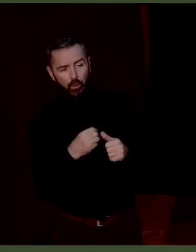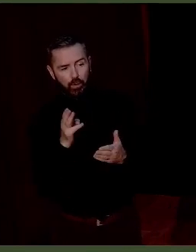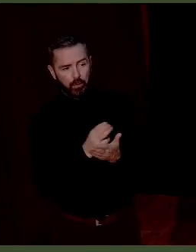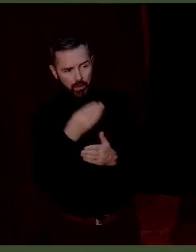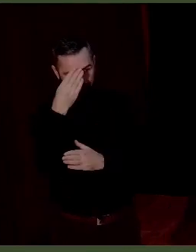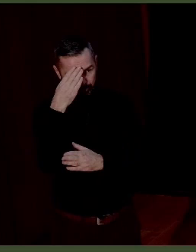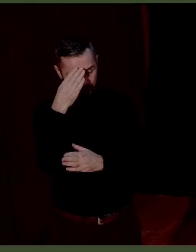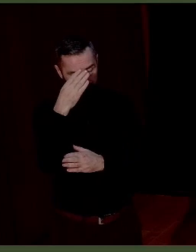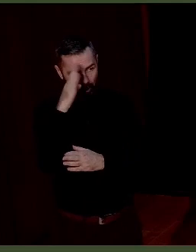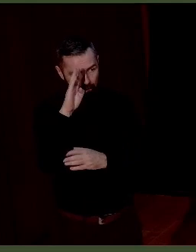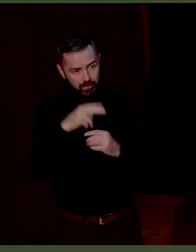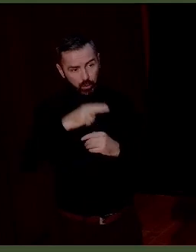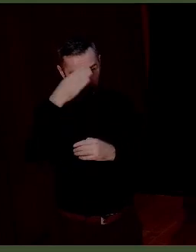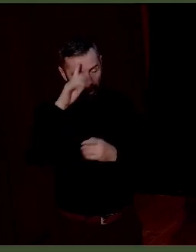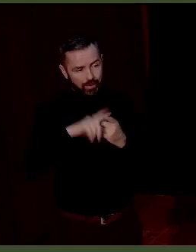Kingdom.